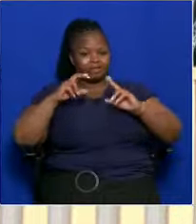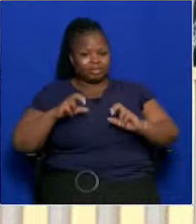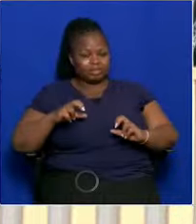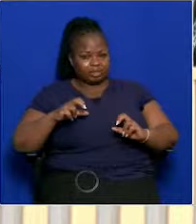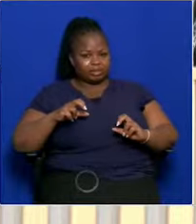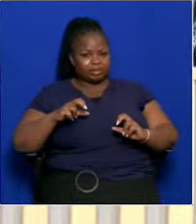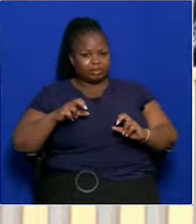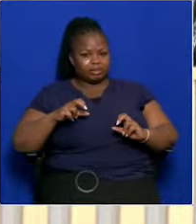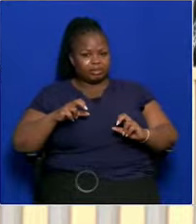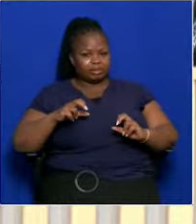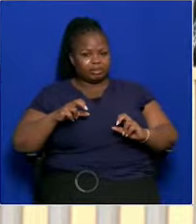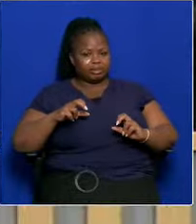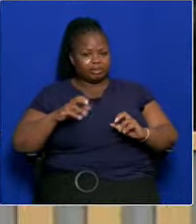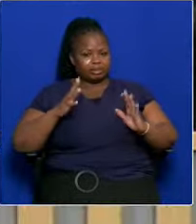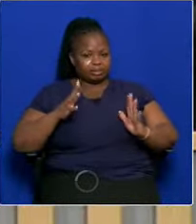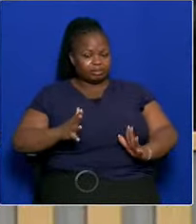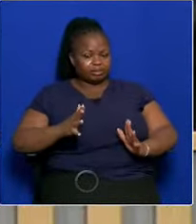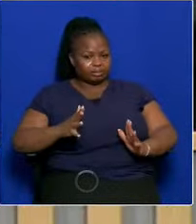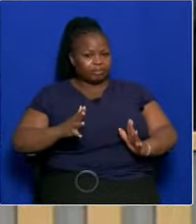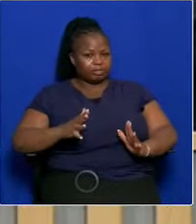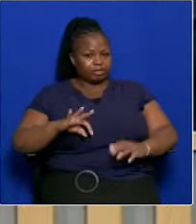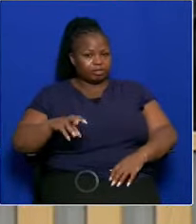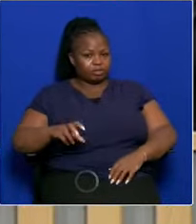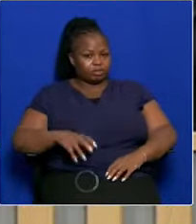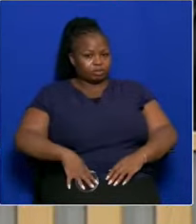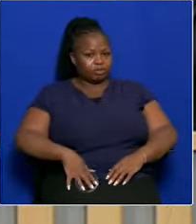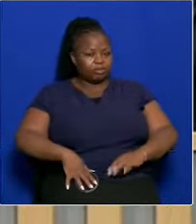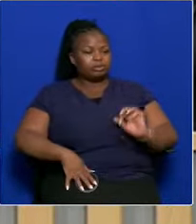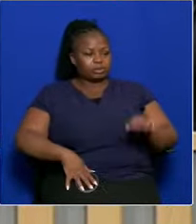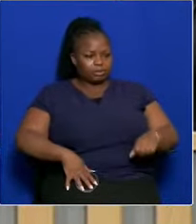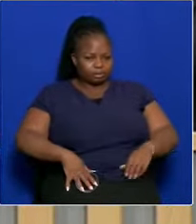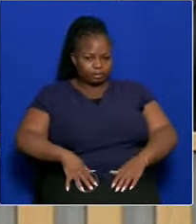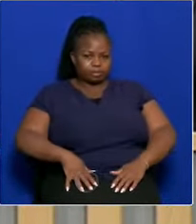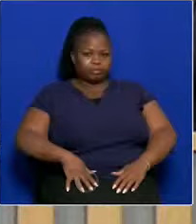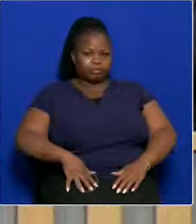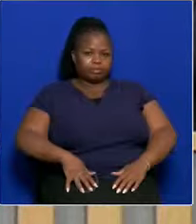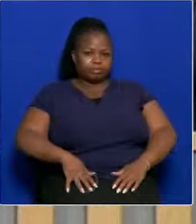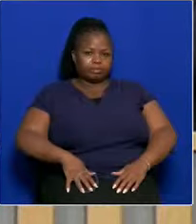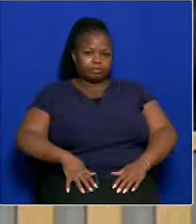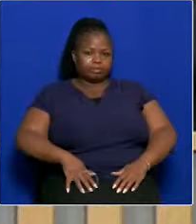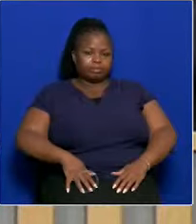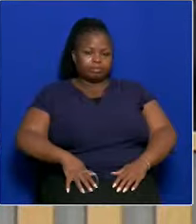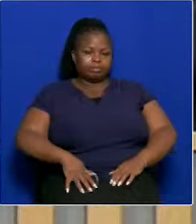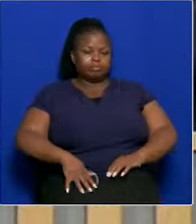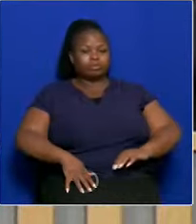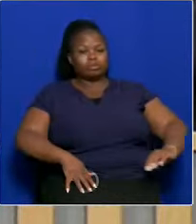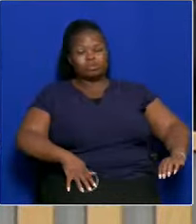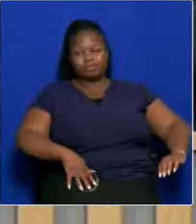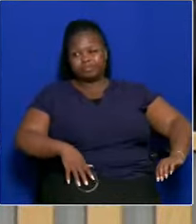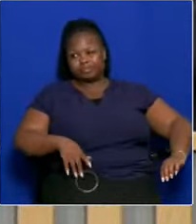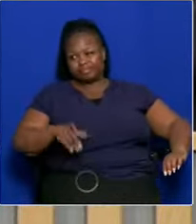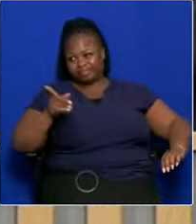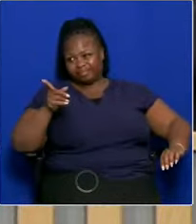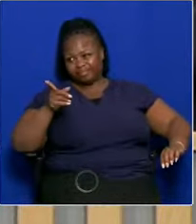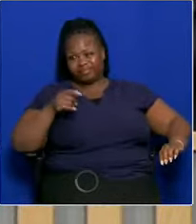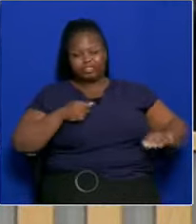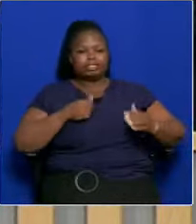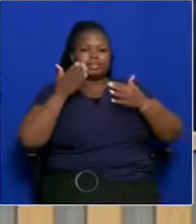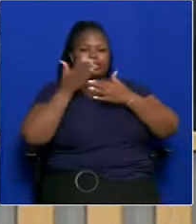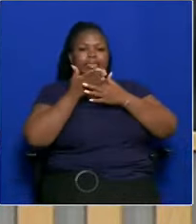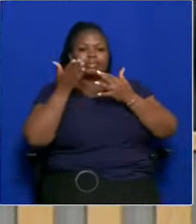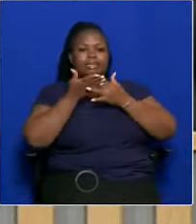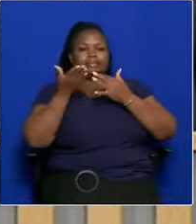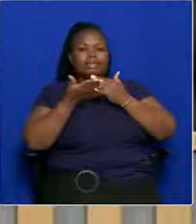investigators across the province. Correct. All right. So this is just the cases where he was under